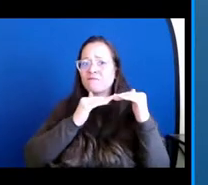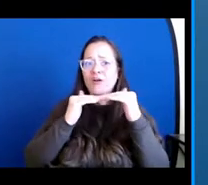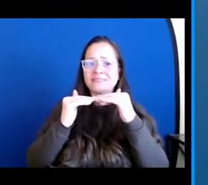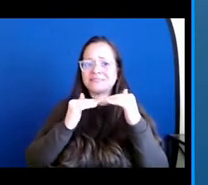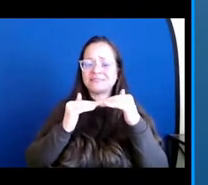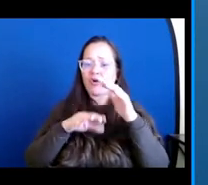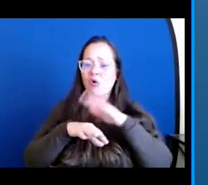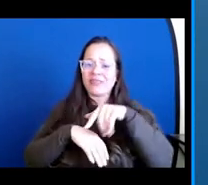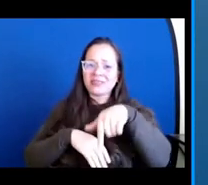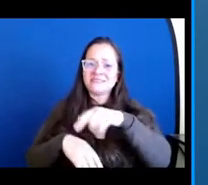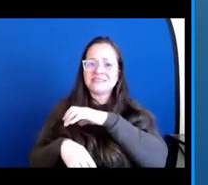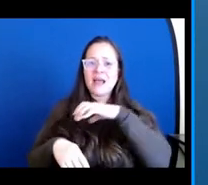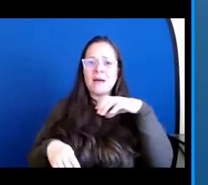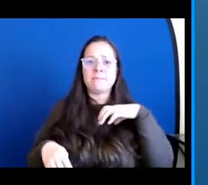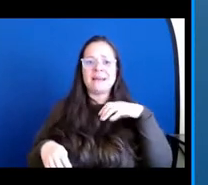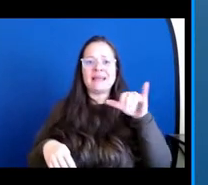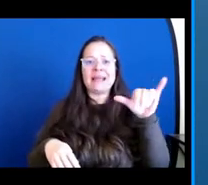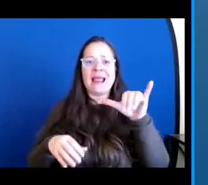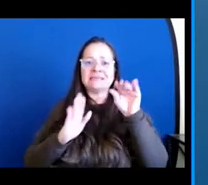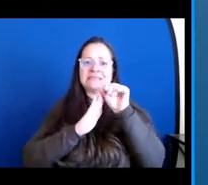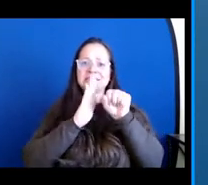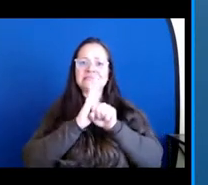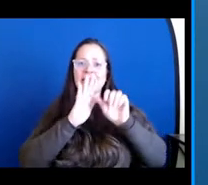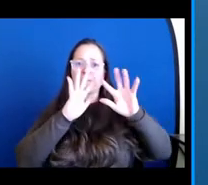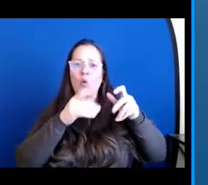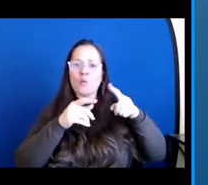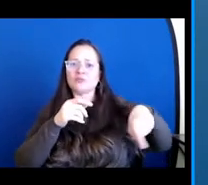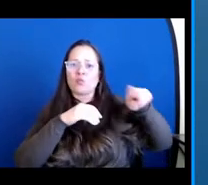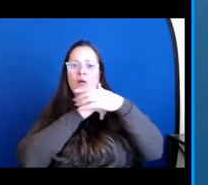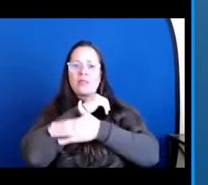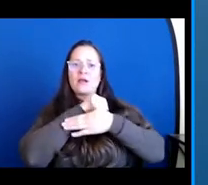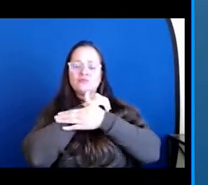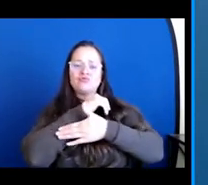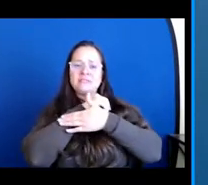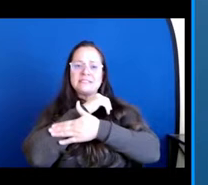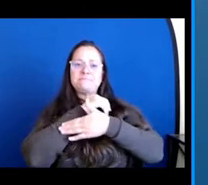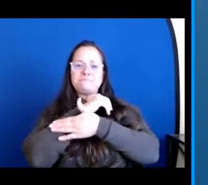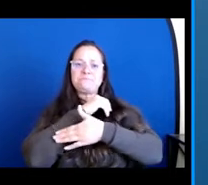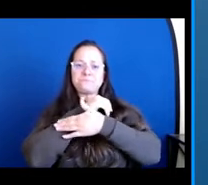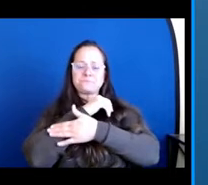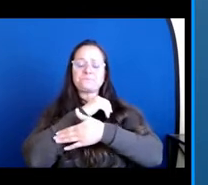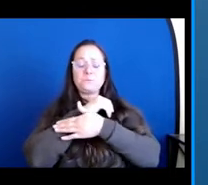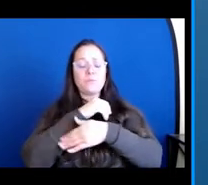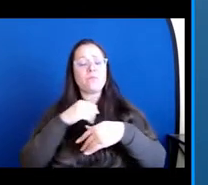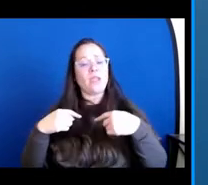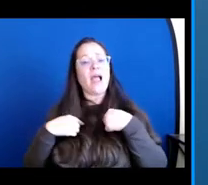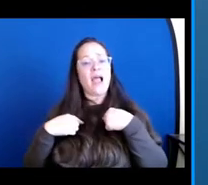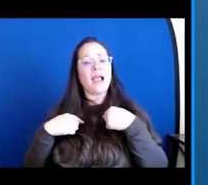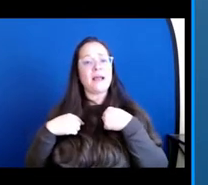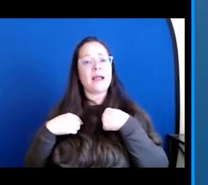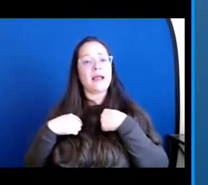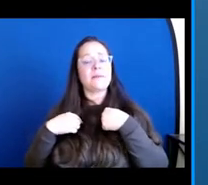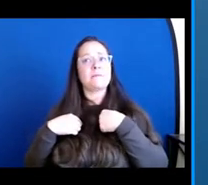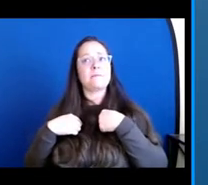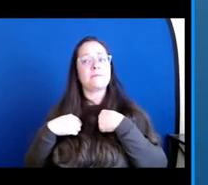committee and in state parties around the country I am uh